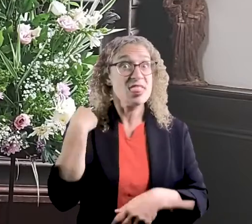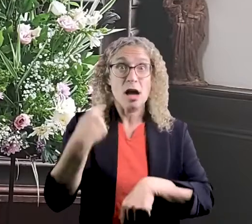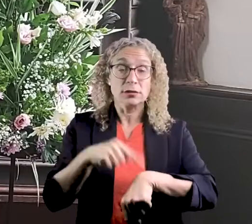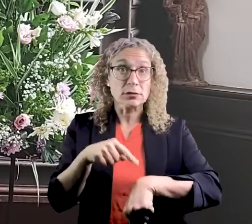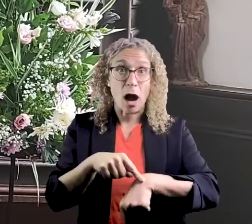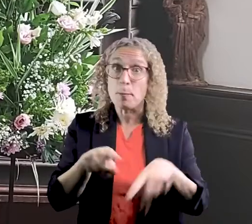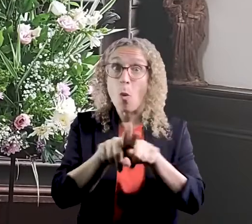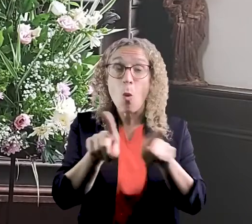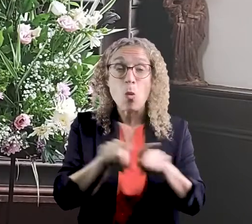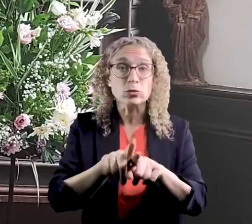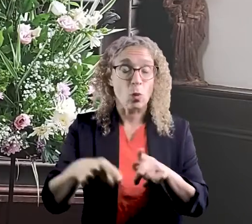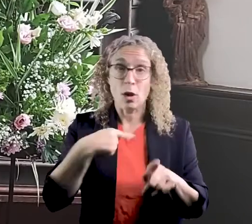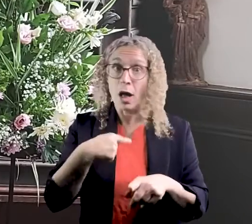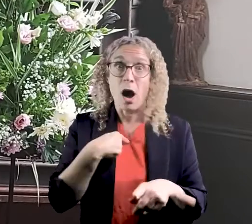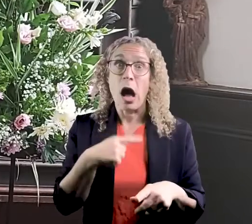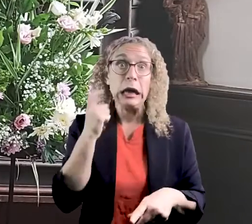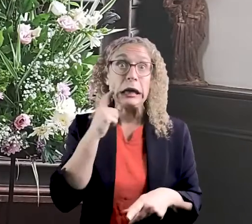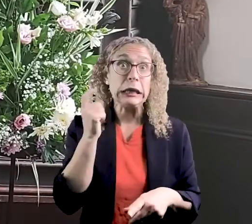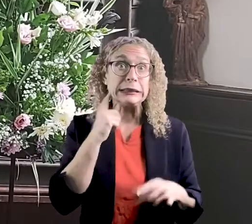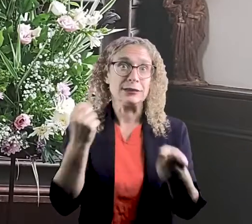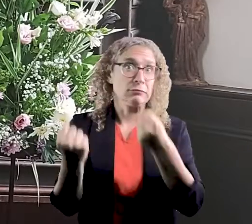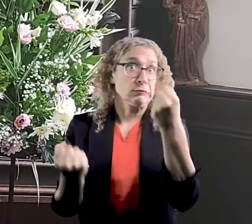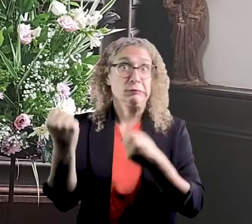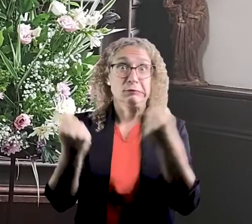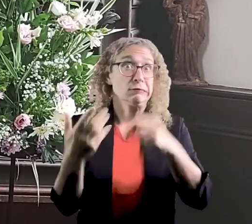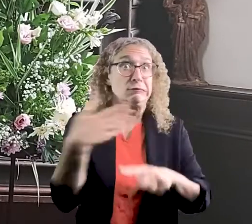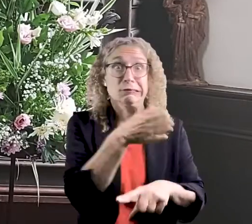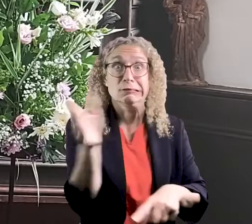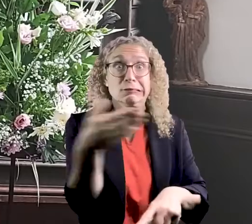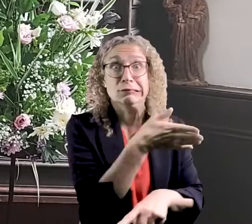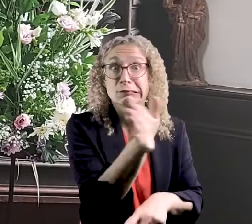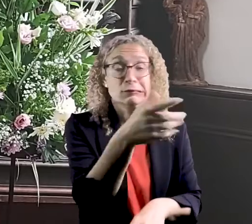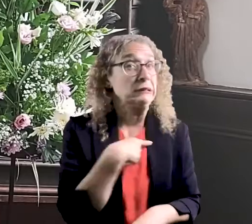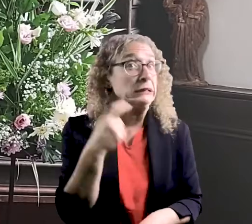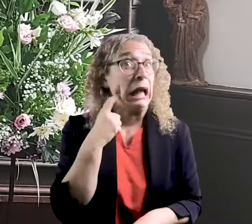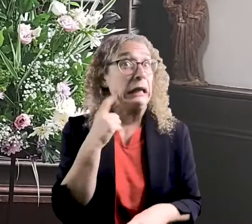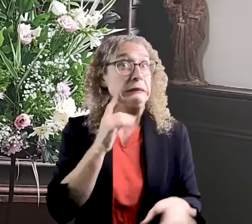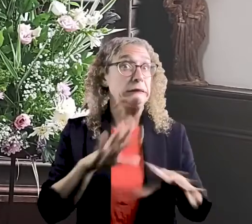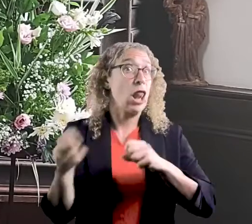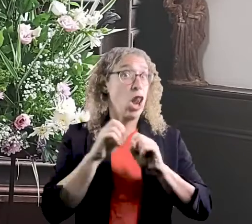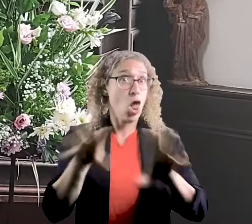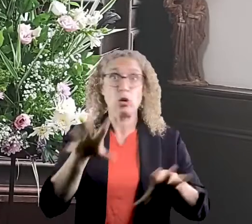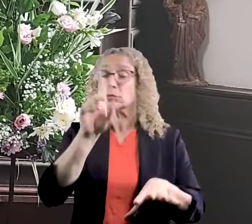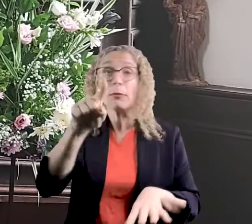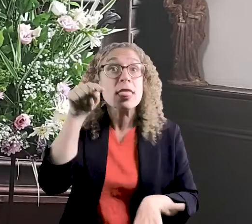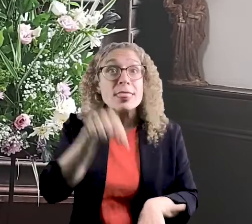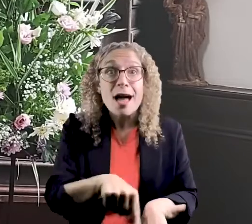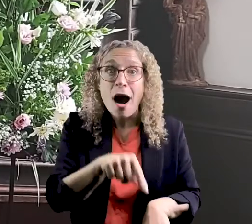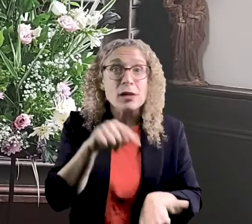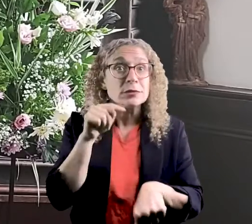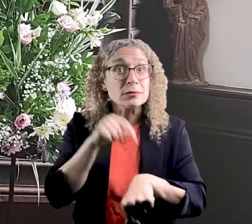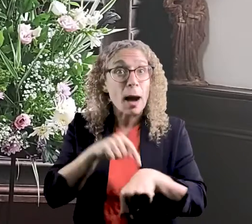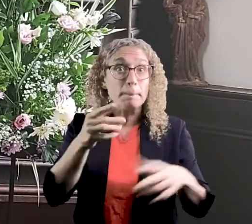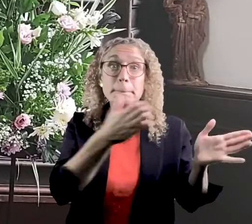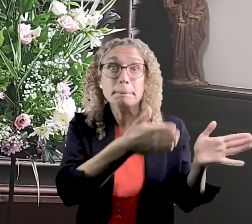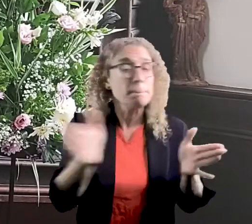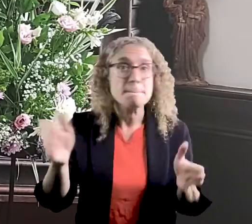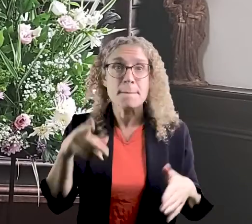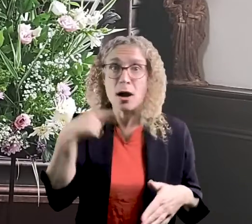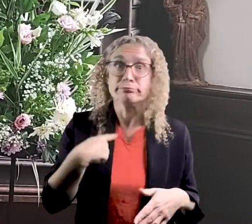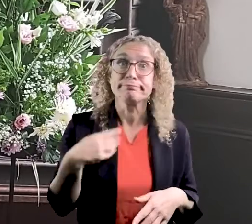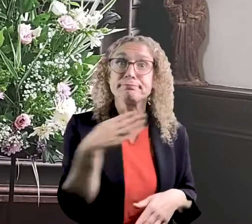by myself. And navigating is not my strong point, but God really took me to the places I needed